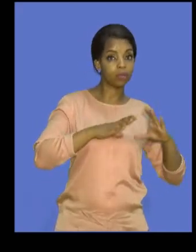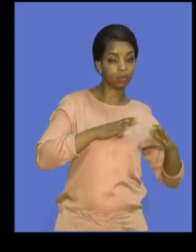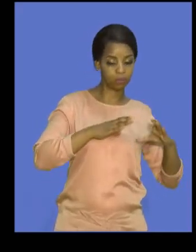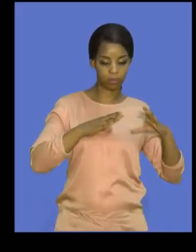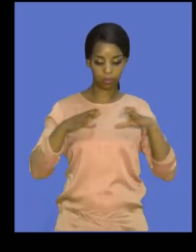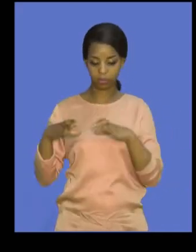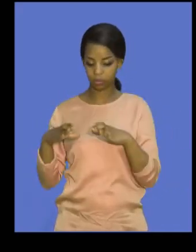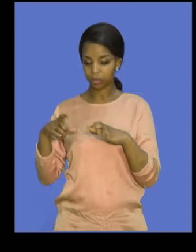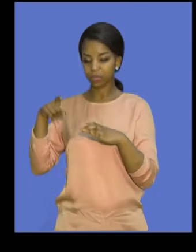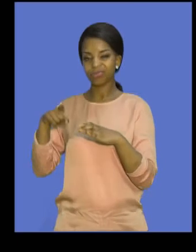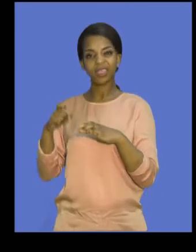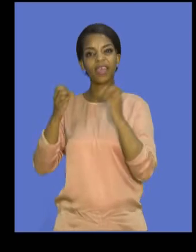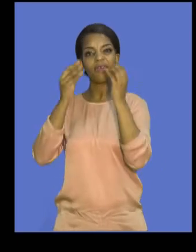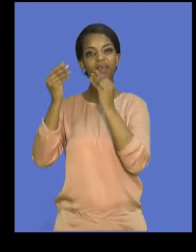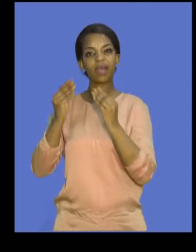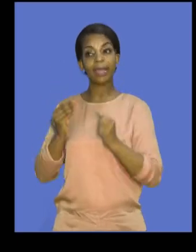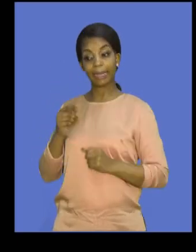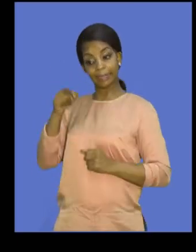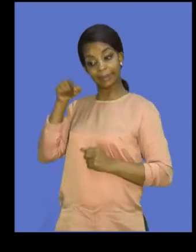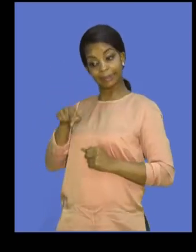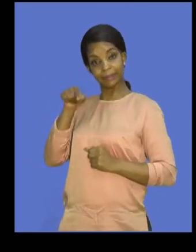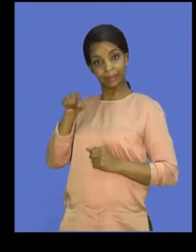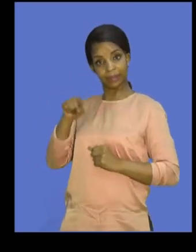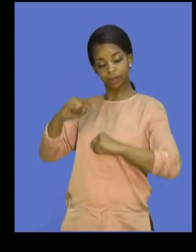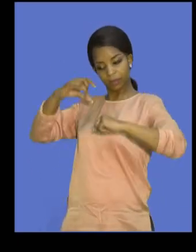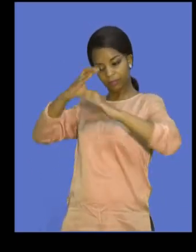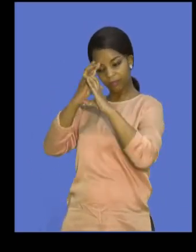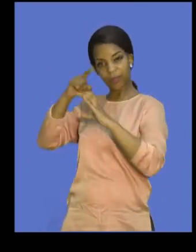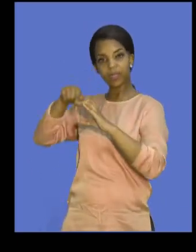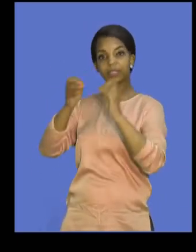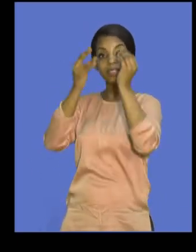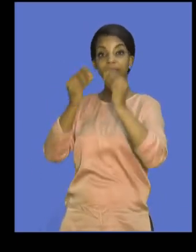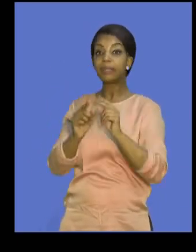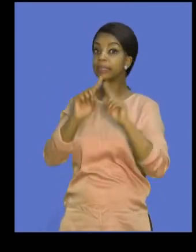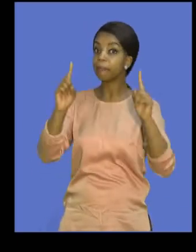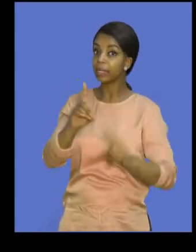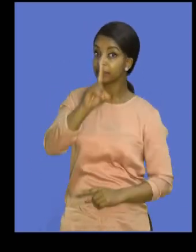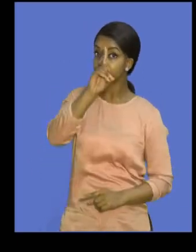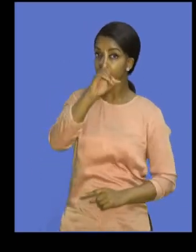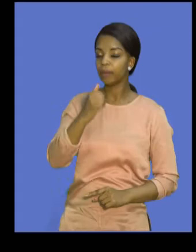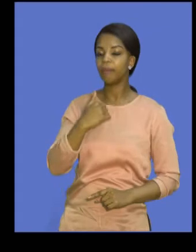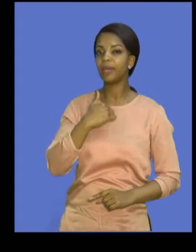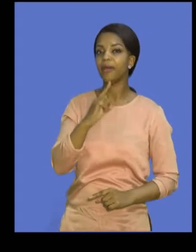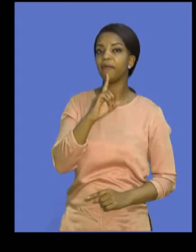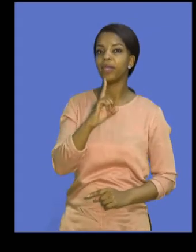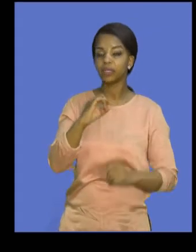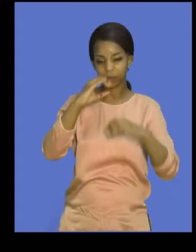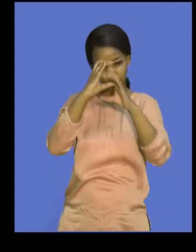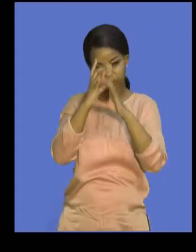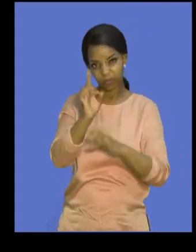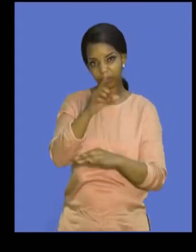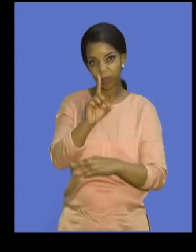the main big idea that we are trying to get to. But before that, we are going to look at this under society as